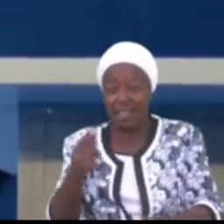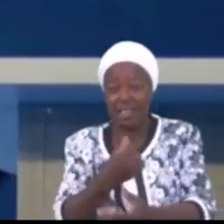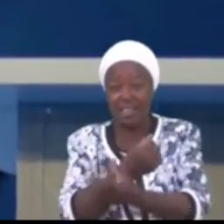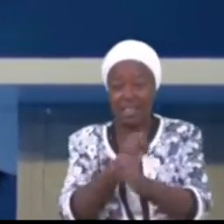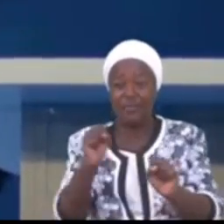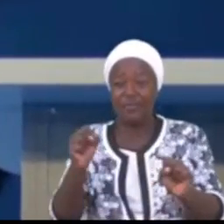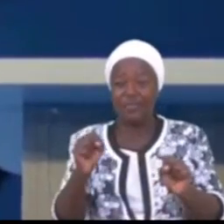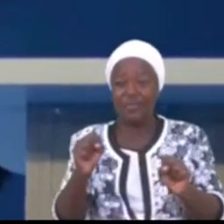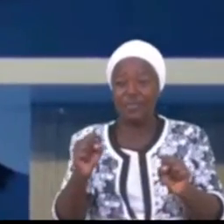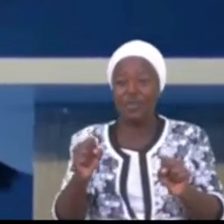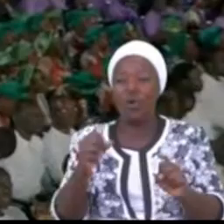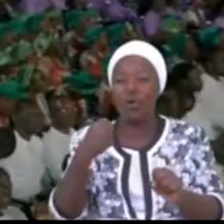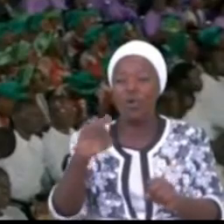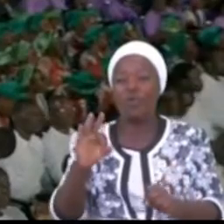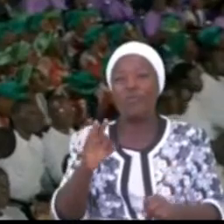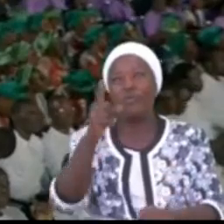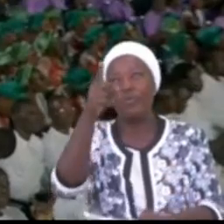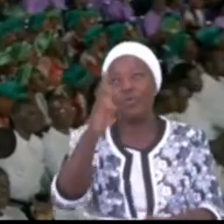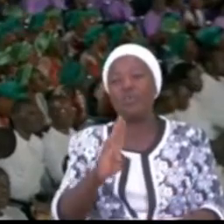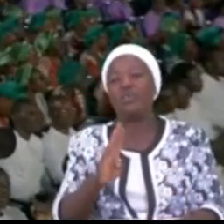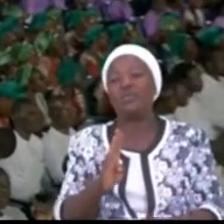salvation of God.